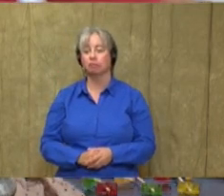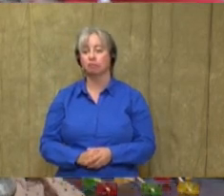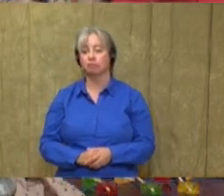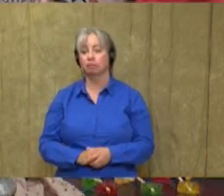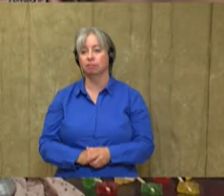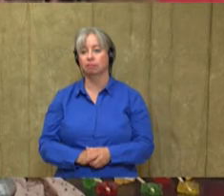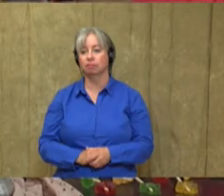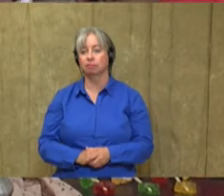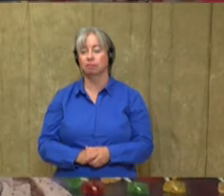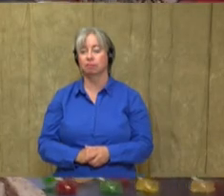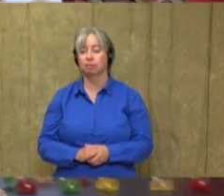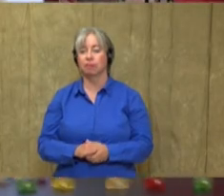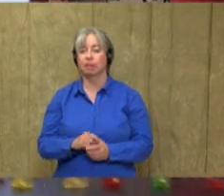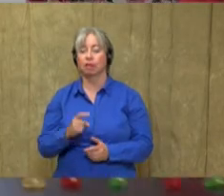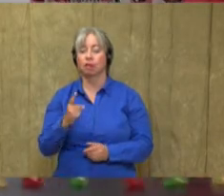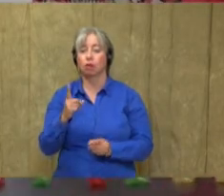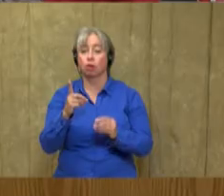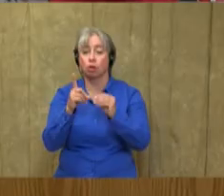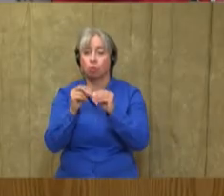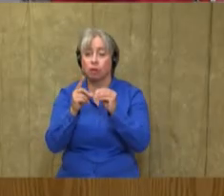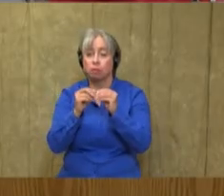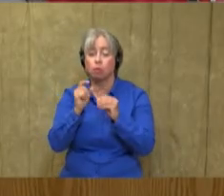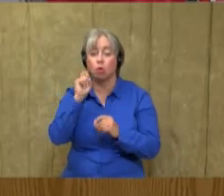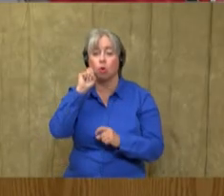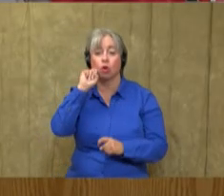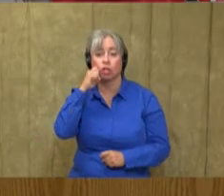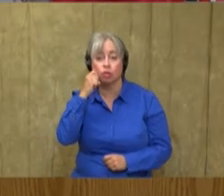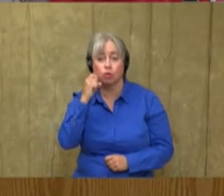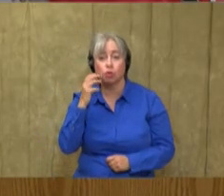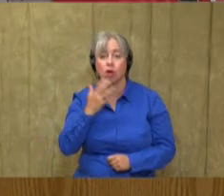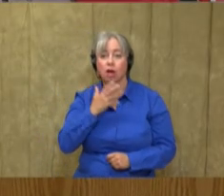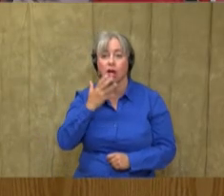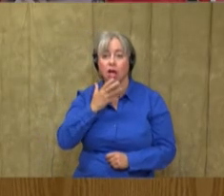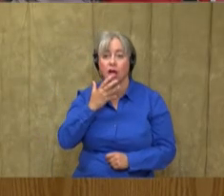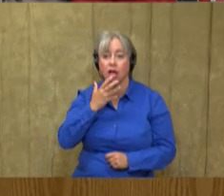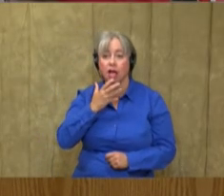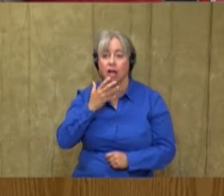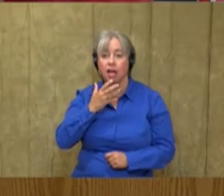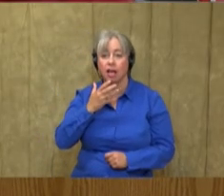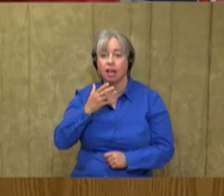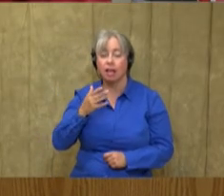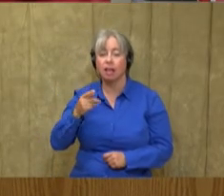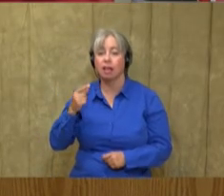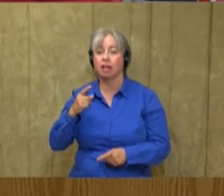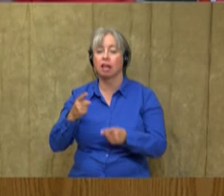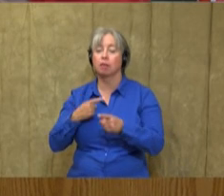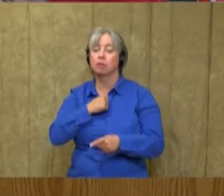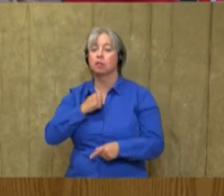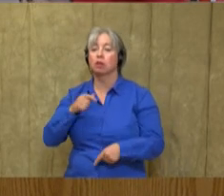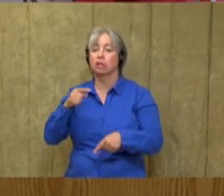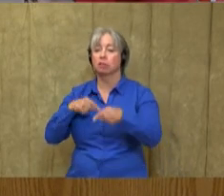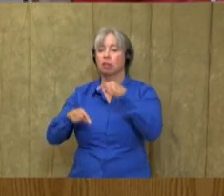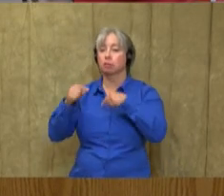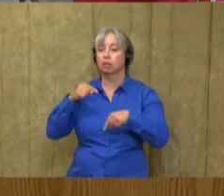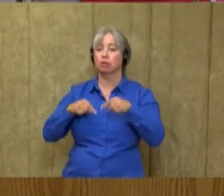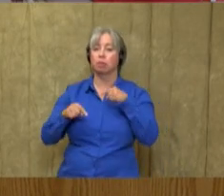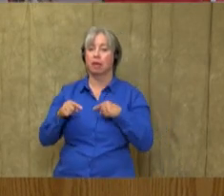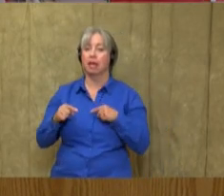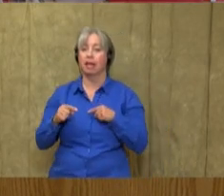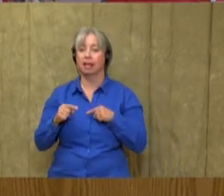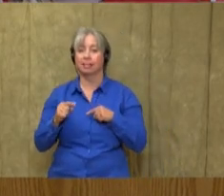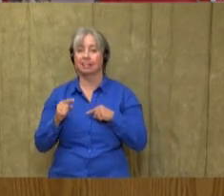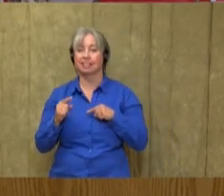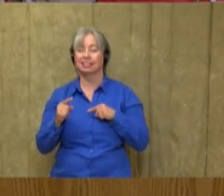neat is the tuning fork. I'm sorry, I jumped ahead of myself there. So looking